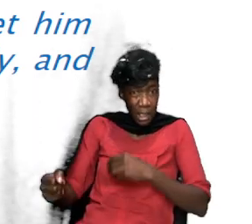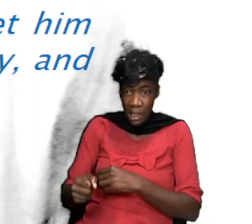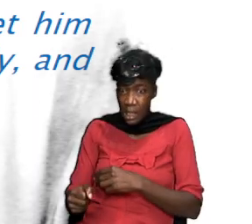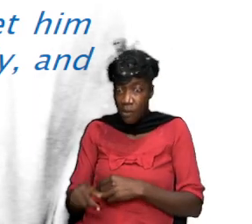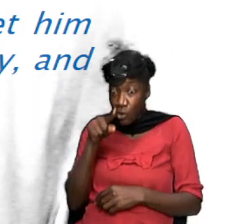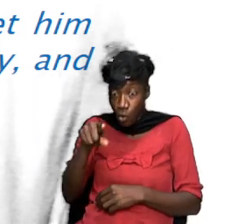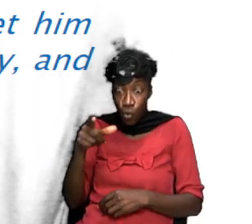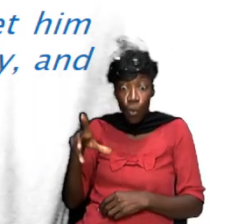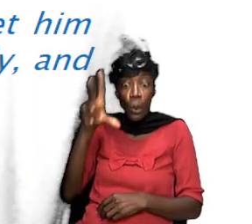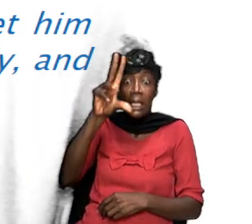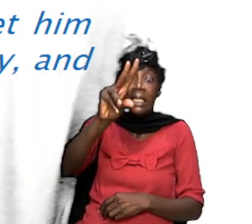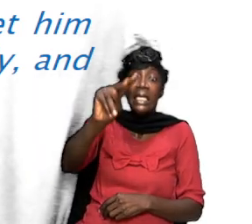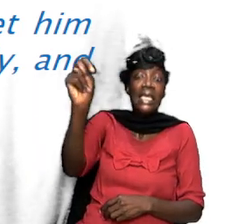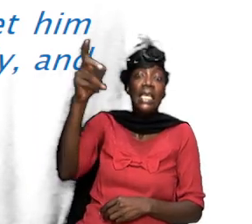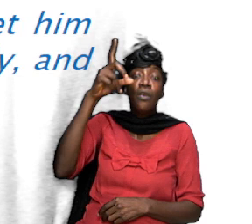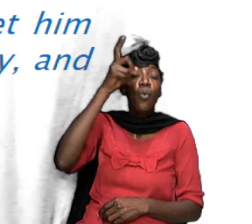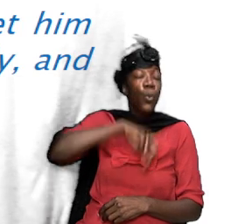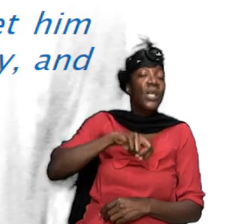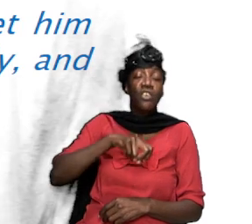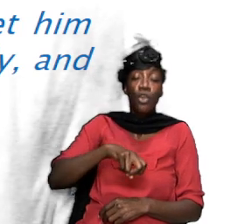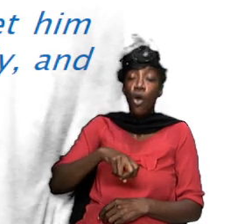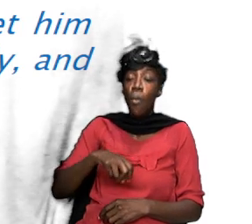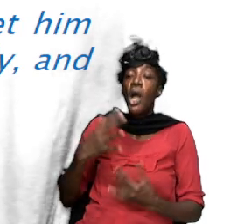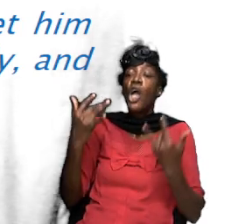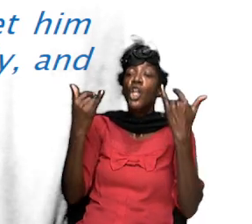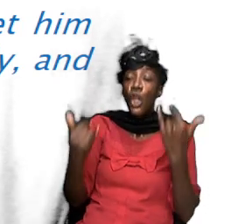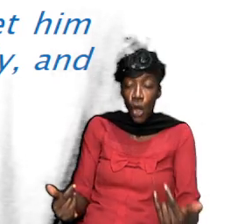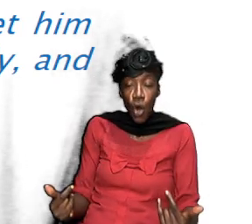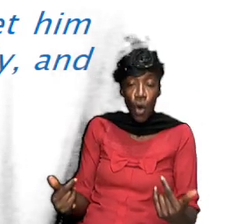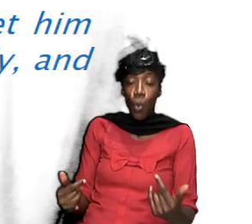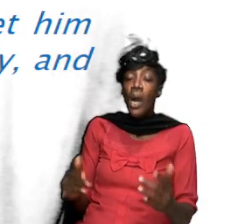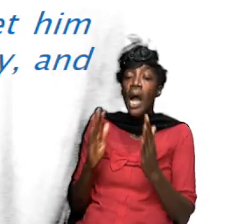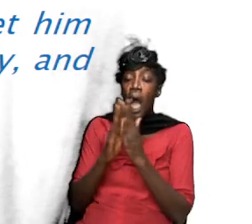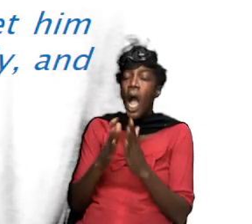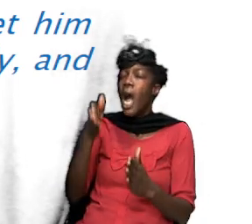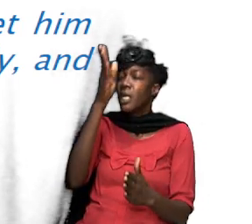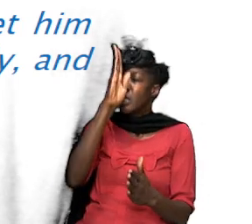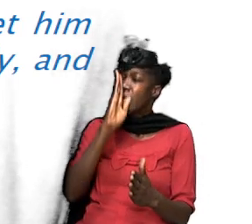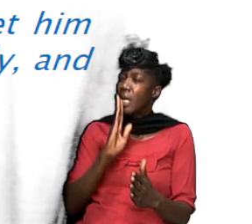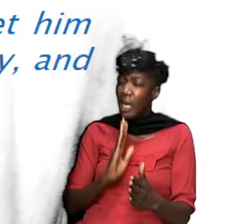So if you lack wisdom, ask God, give me wisdom to deal with affairs.